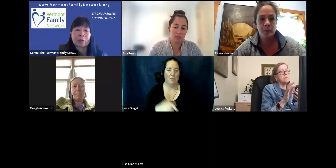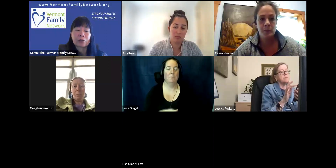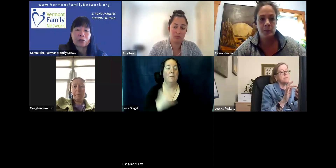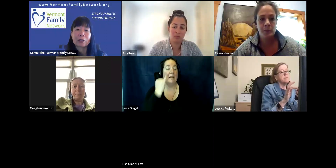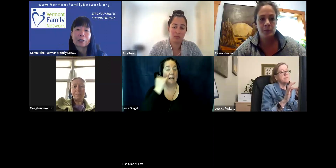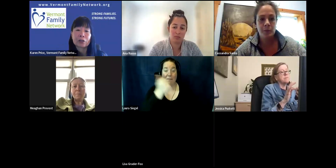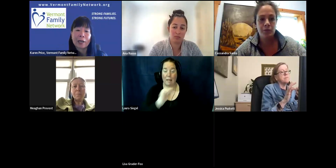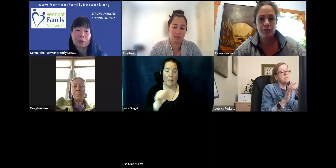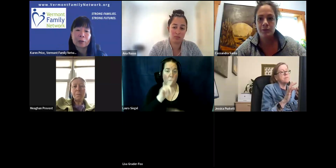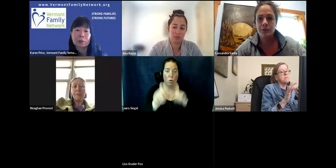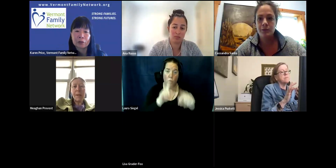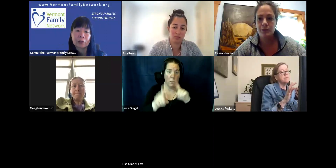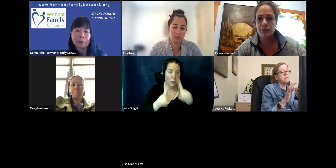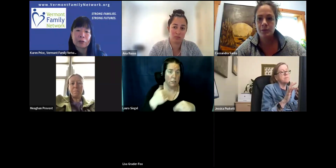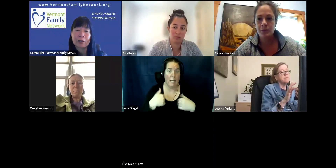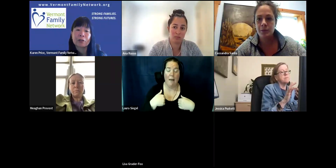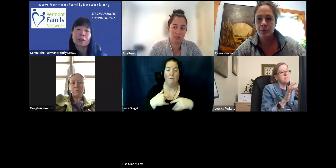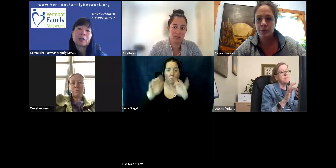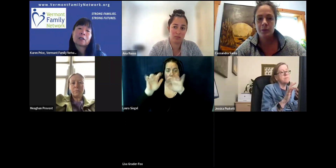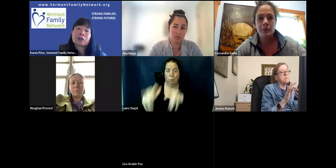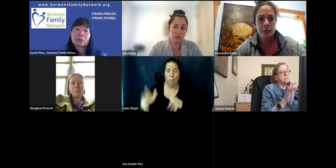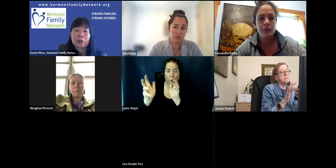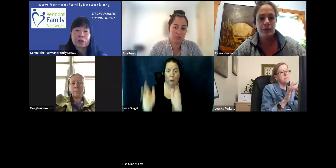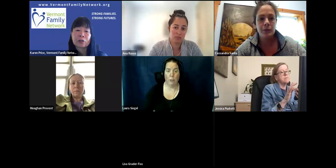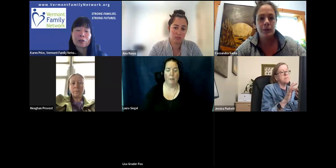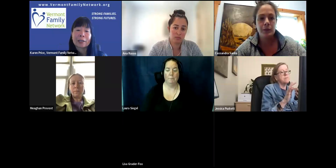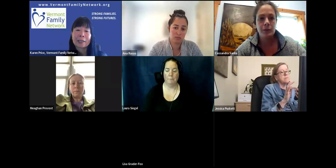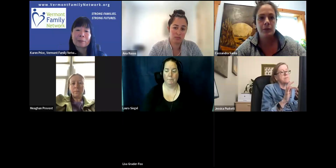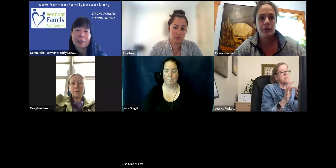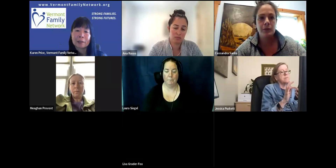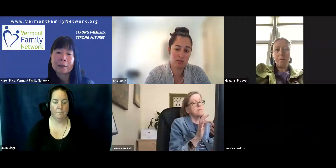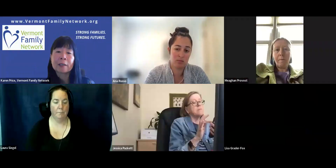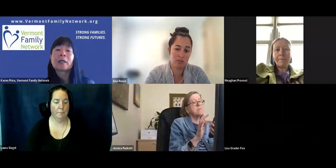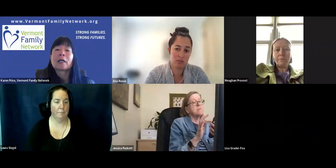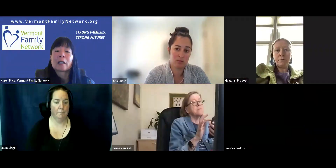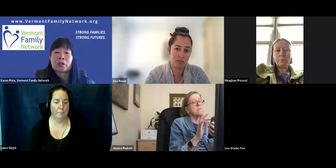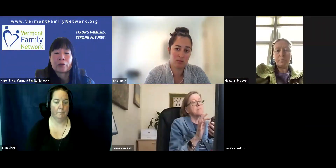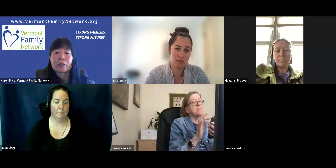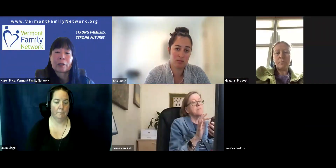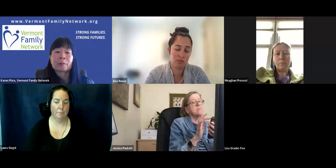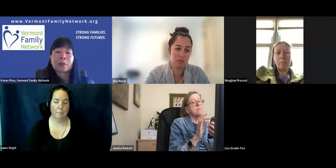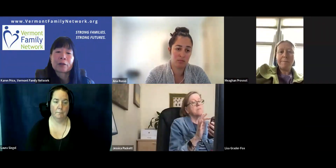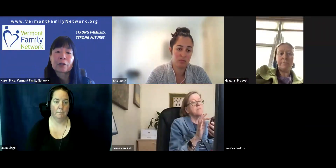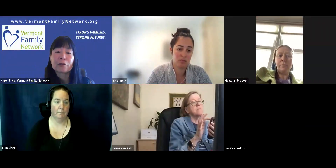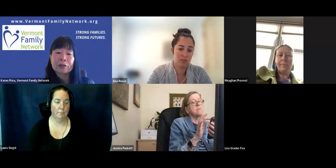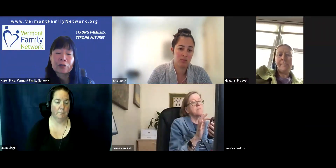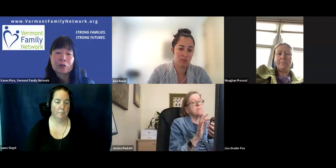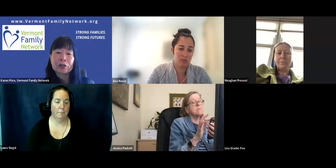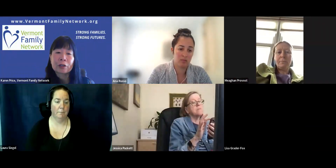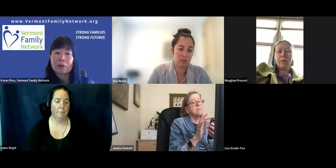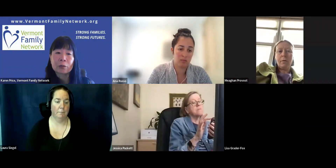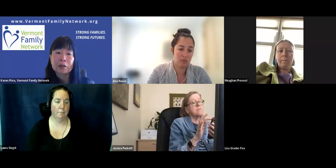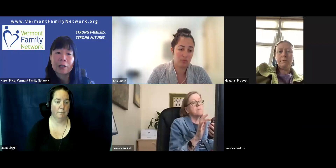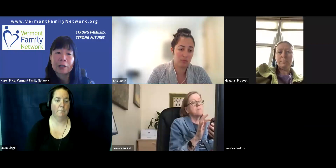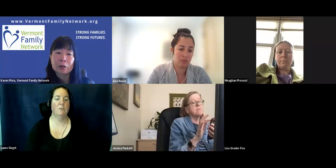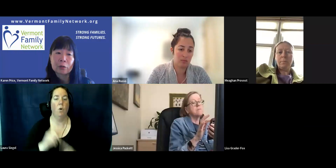put your questions in chat. We will still be addressing some questions that came in during the period of